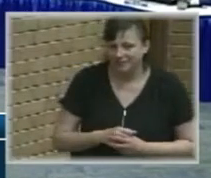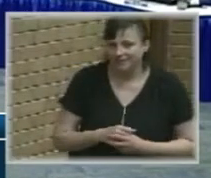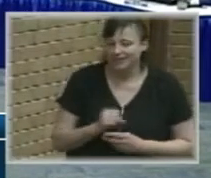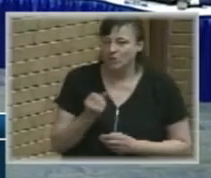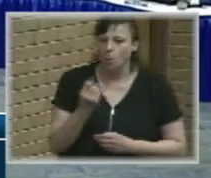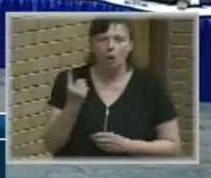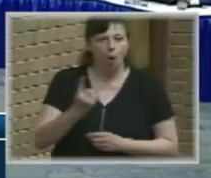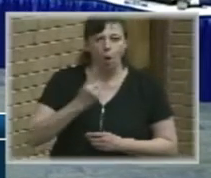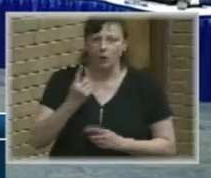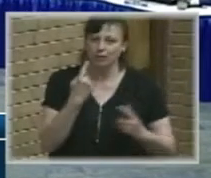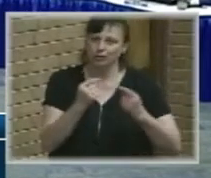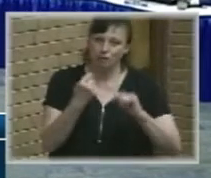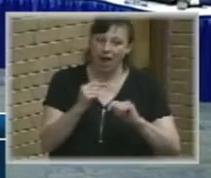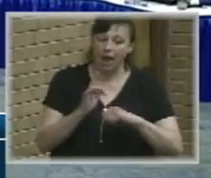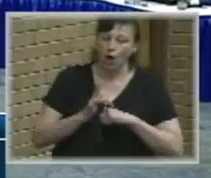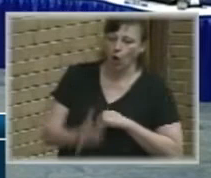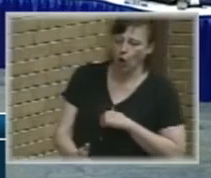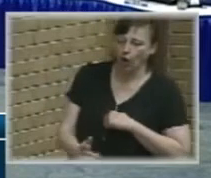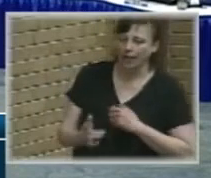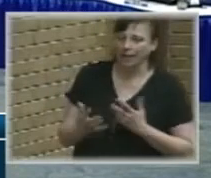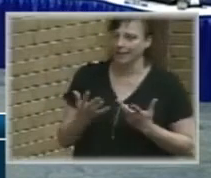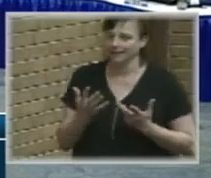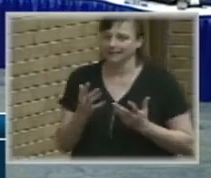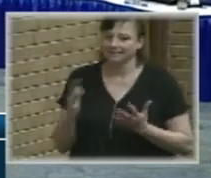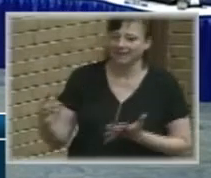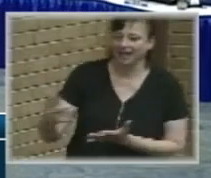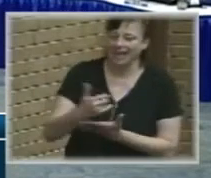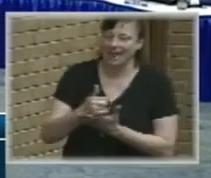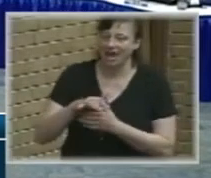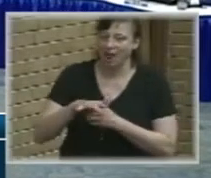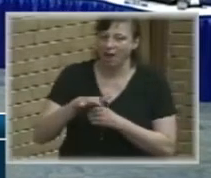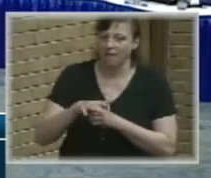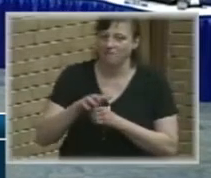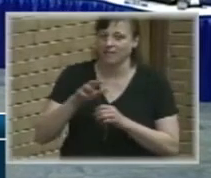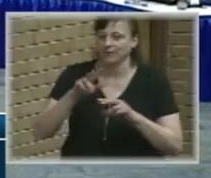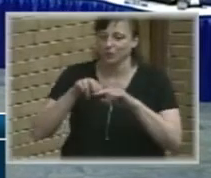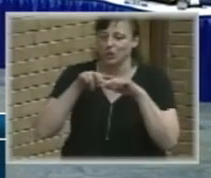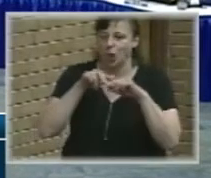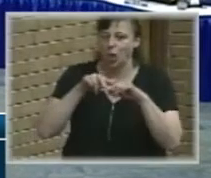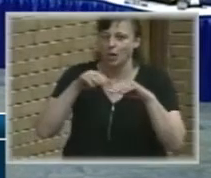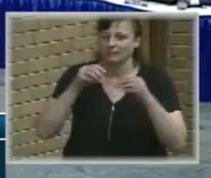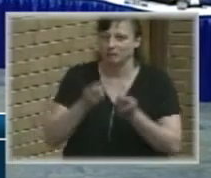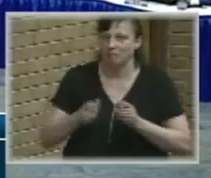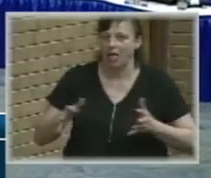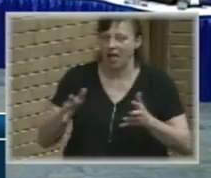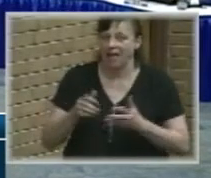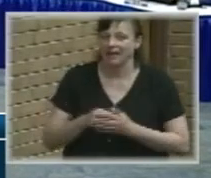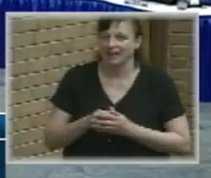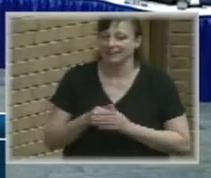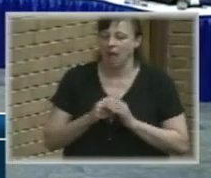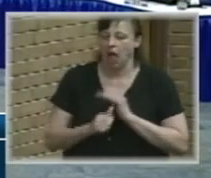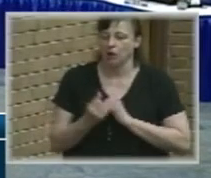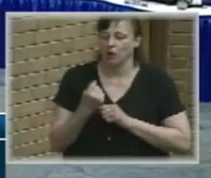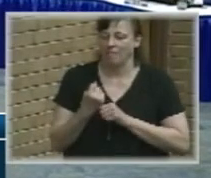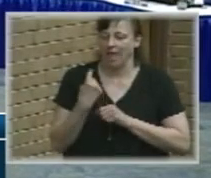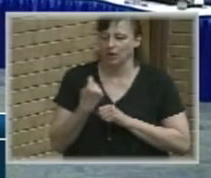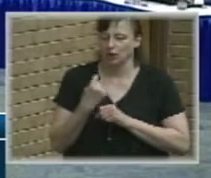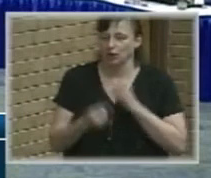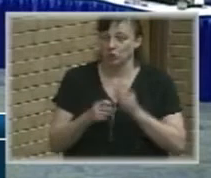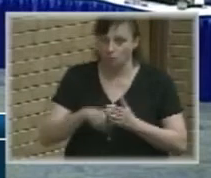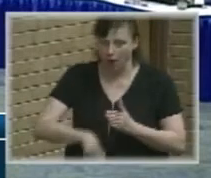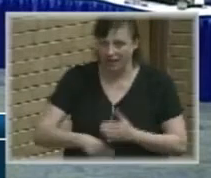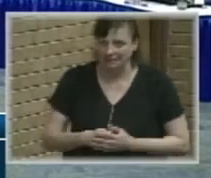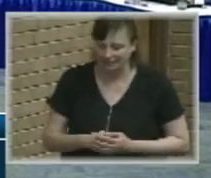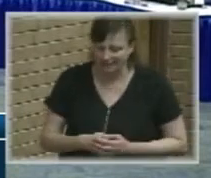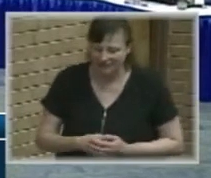we always try each year to top off our supply under last year's pricing. Sadly, we know we're going to